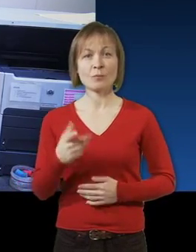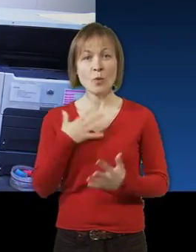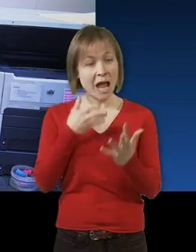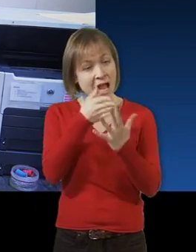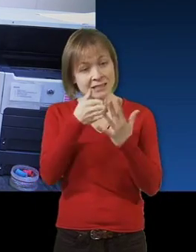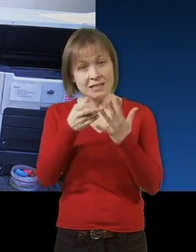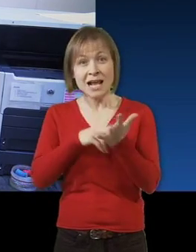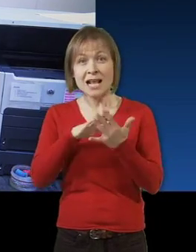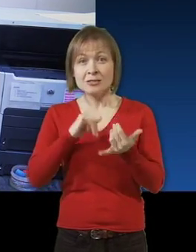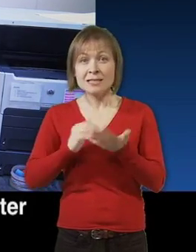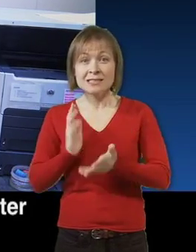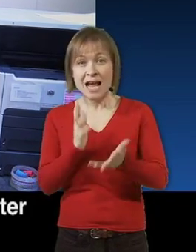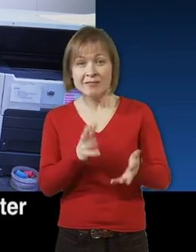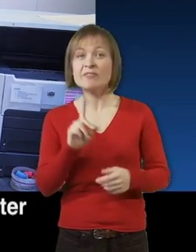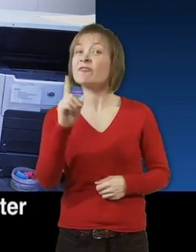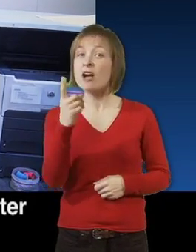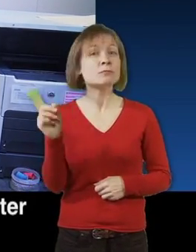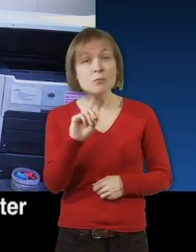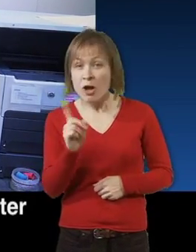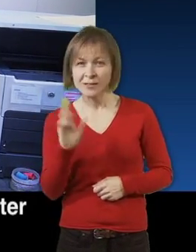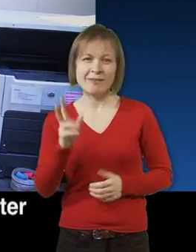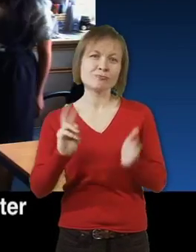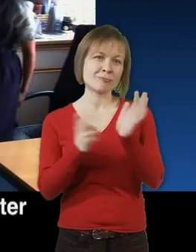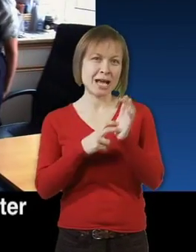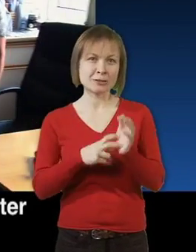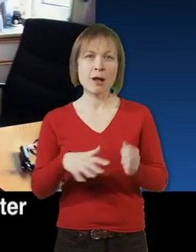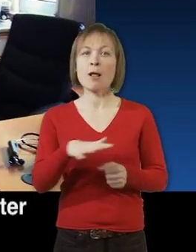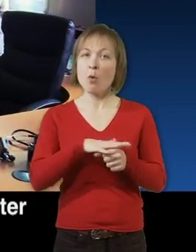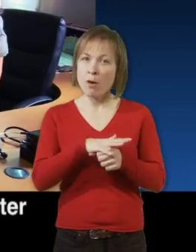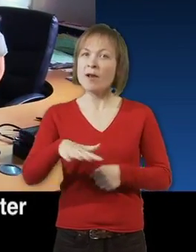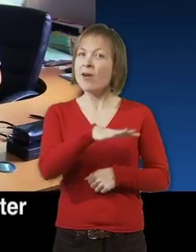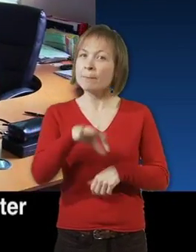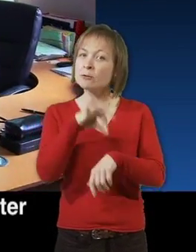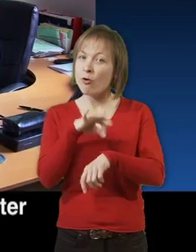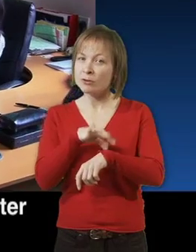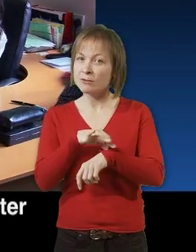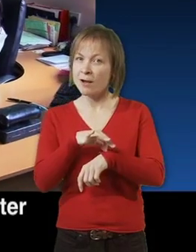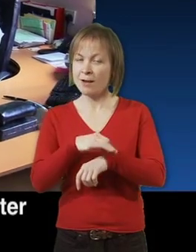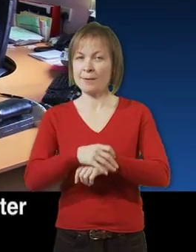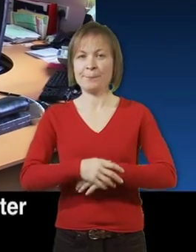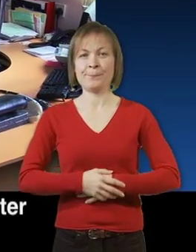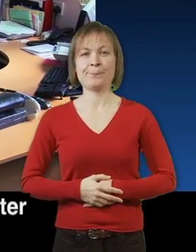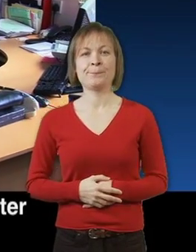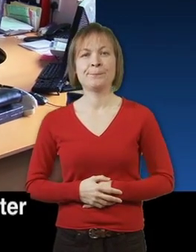To get many NHS services, you and your family must register with a local family doctor.